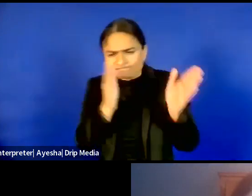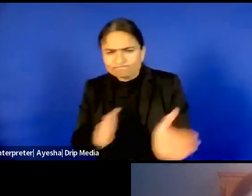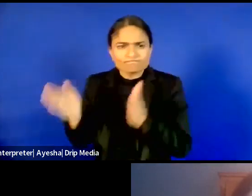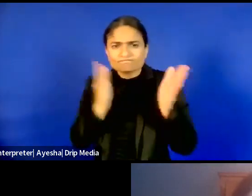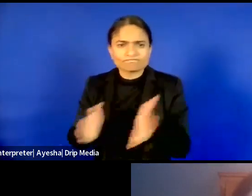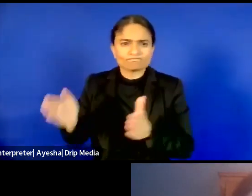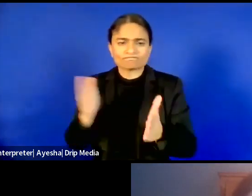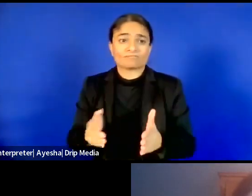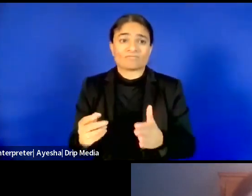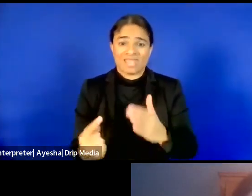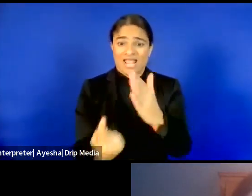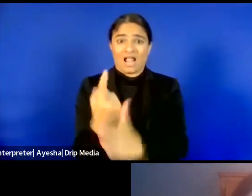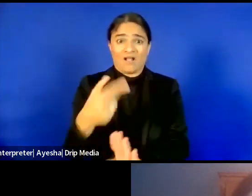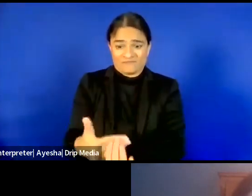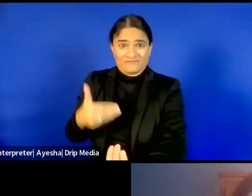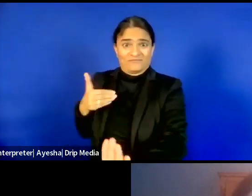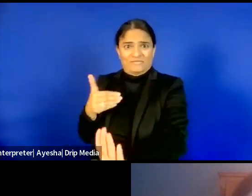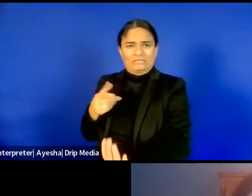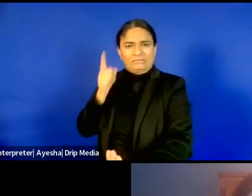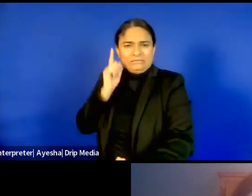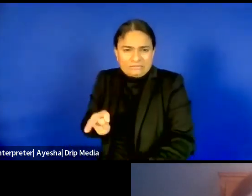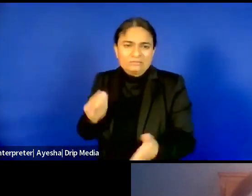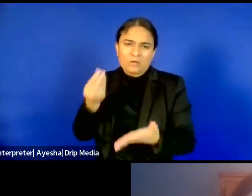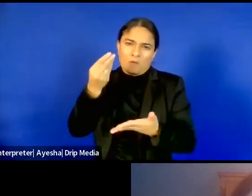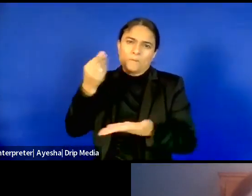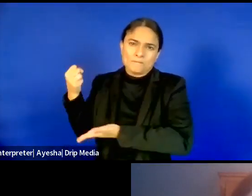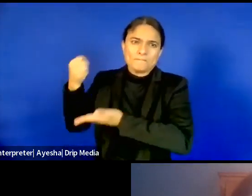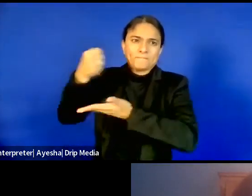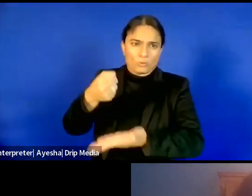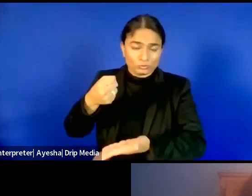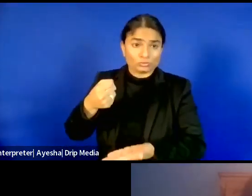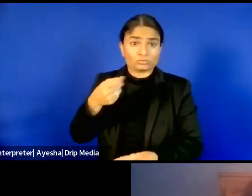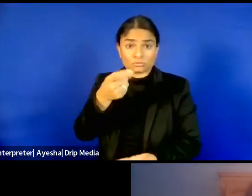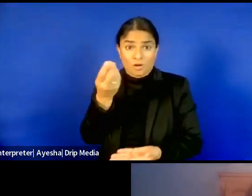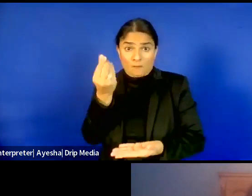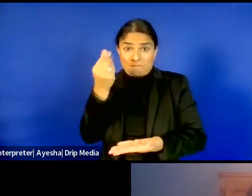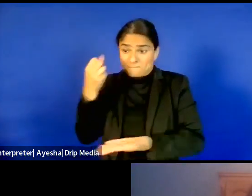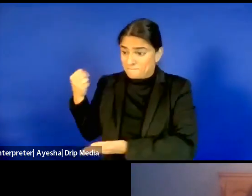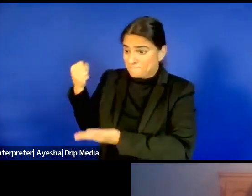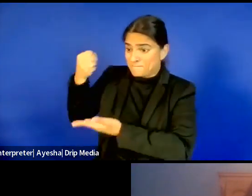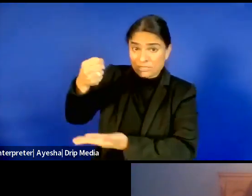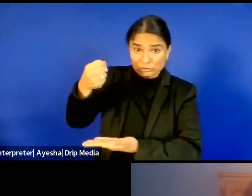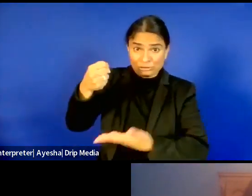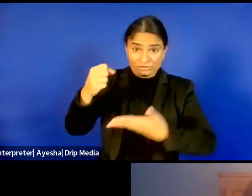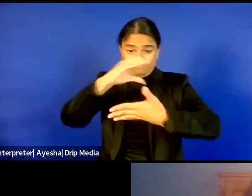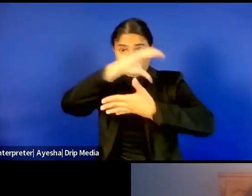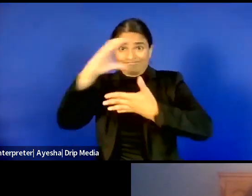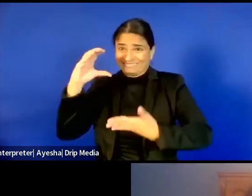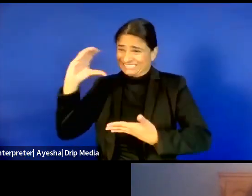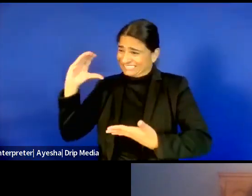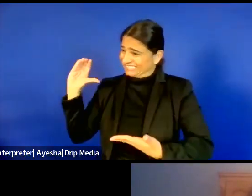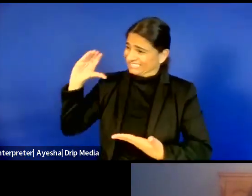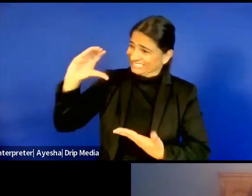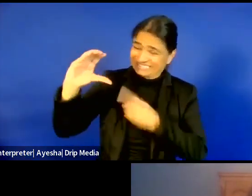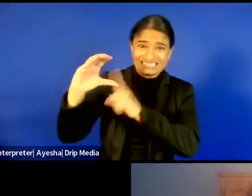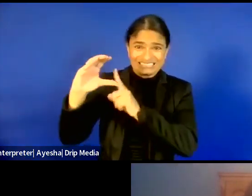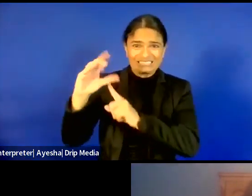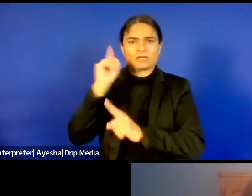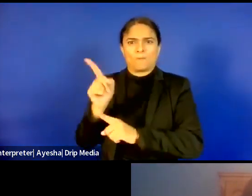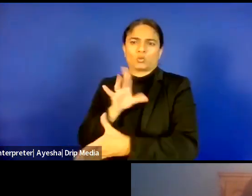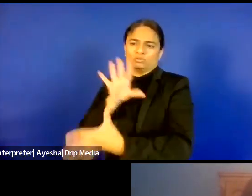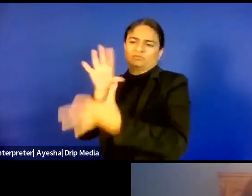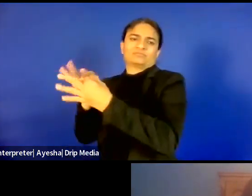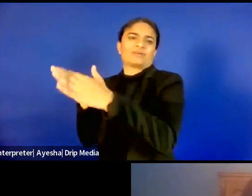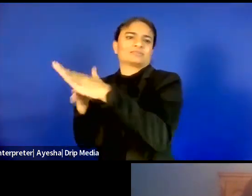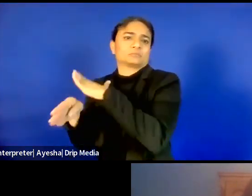you're including measures for accessibility, whether it's interpretation, both language interpretation, sign